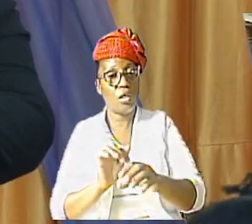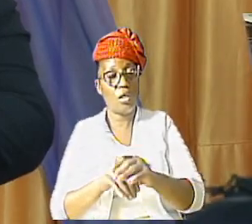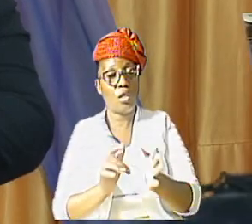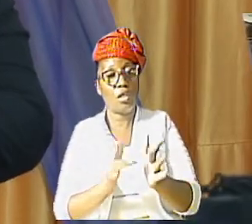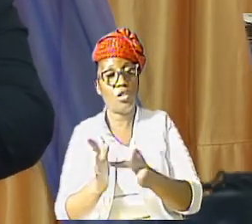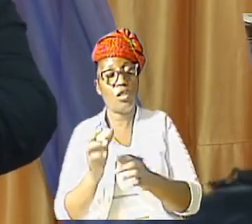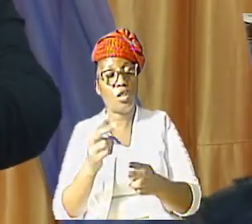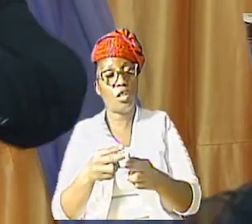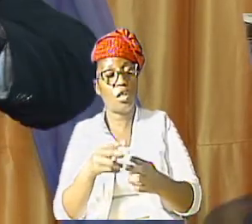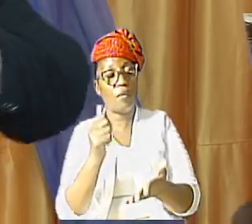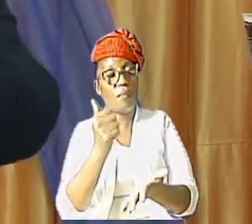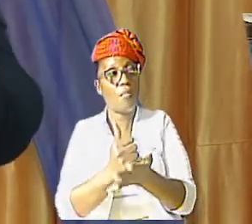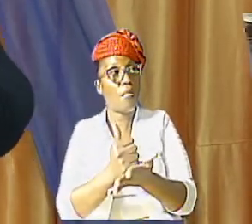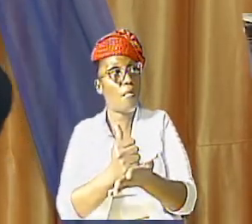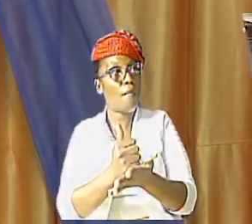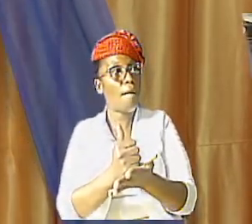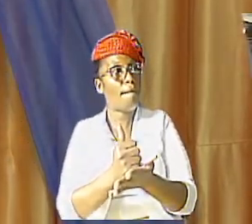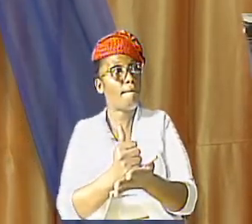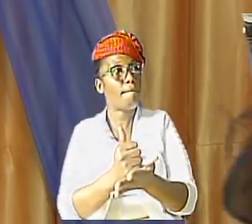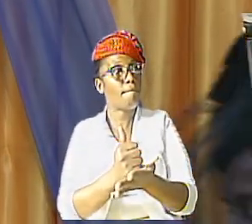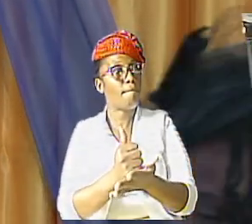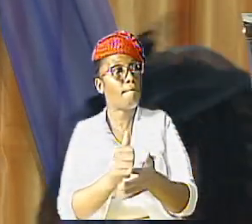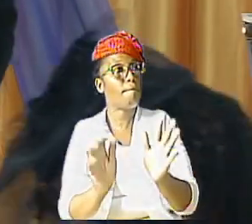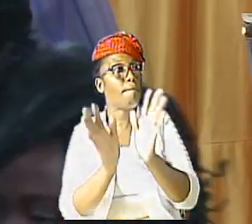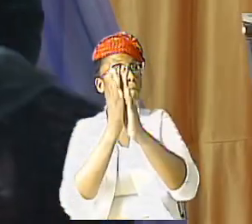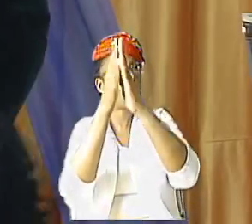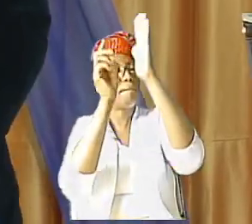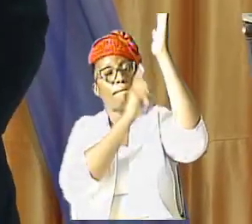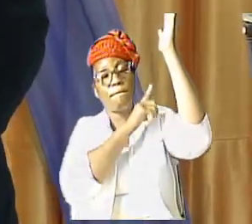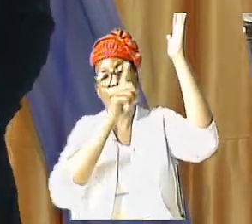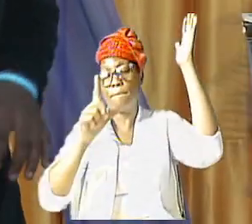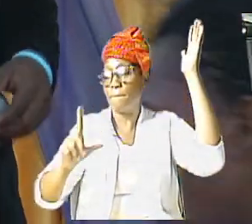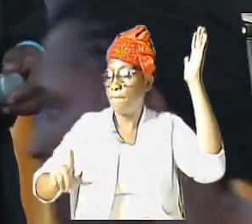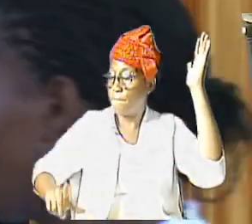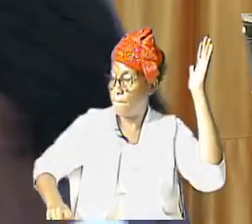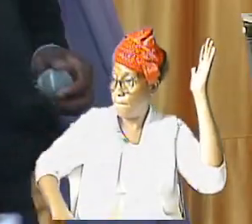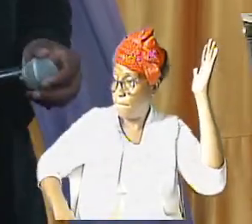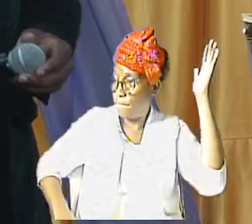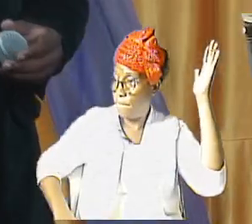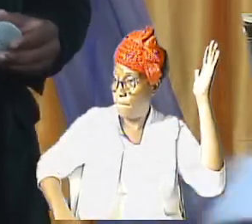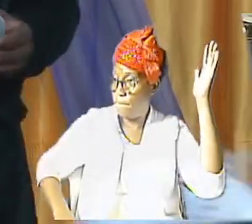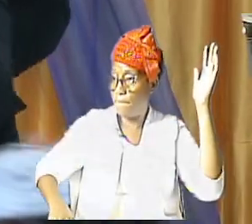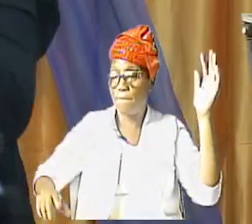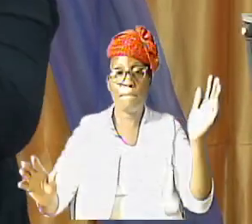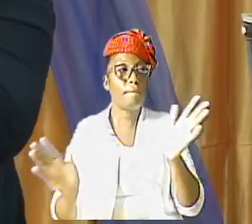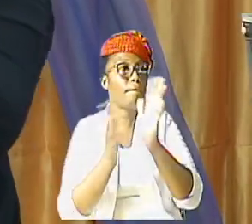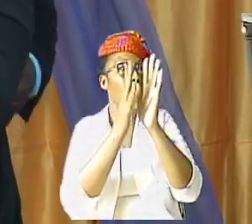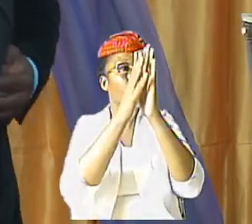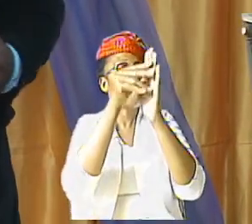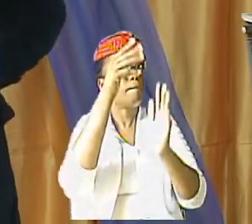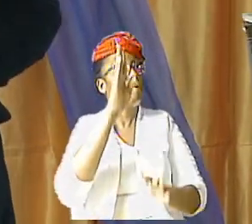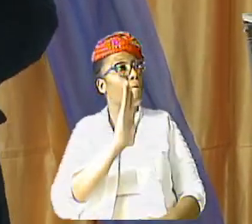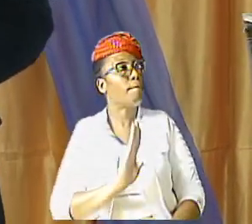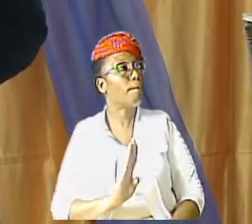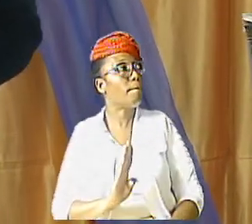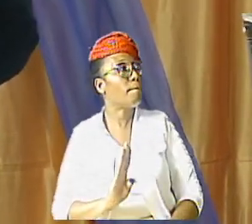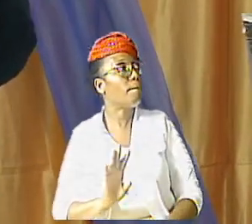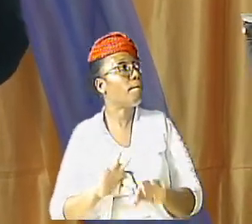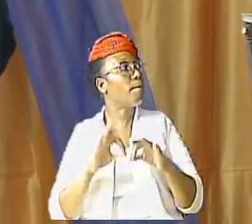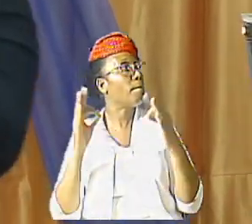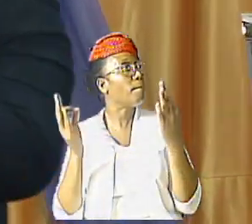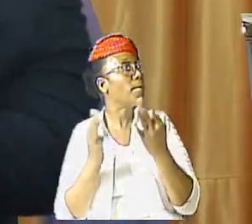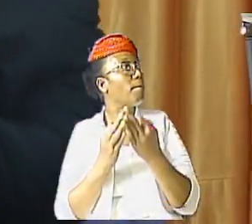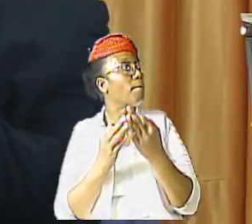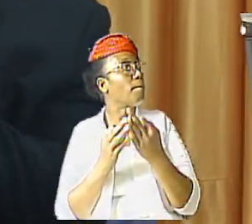Jesus' name, amen. Praise the Lord, everybody. Praise God, praise God. So is our